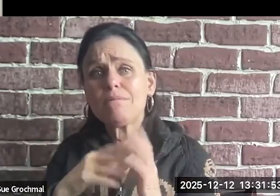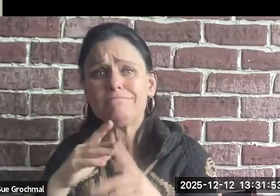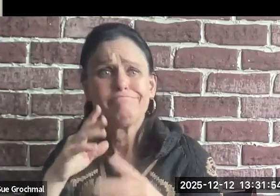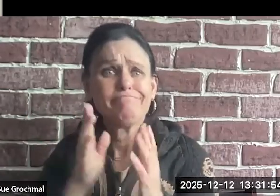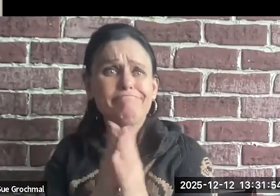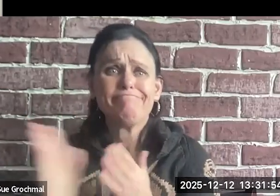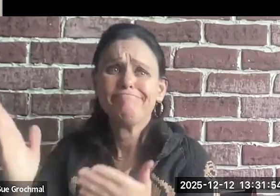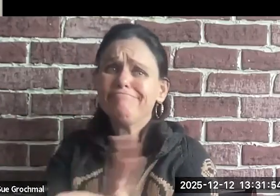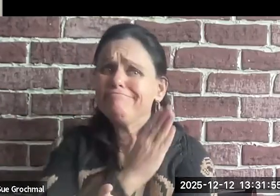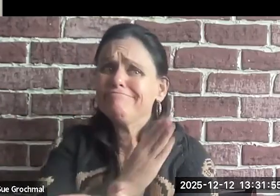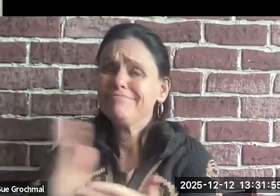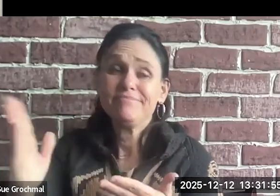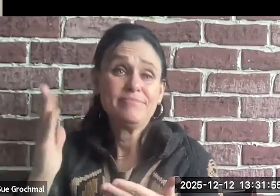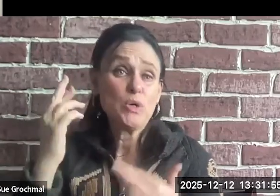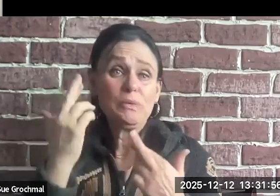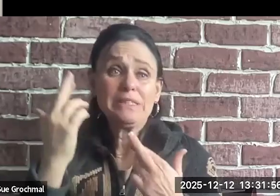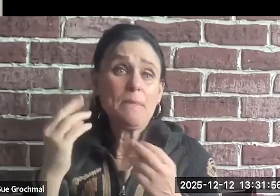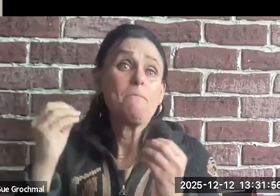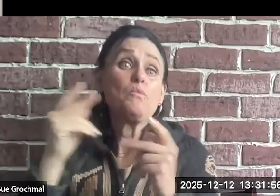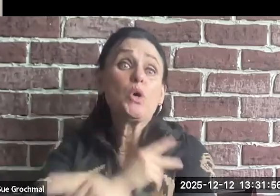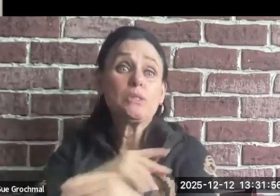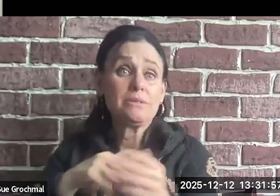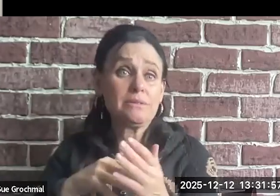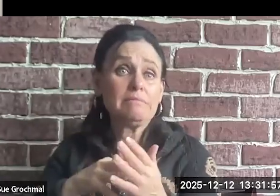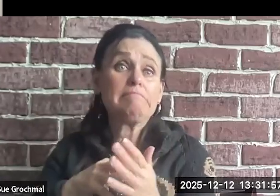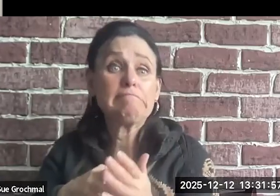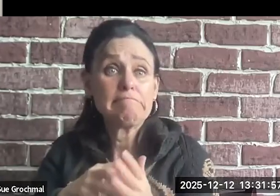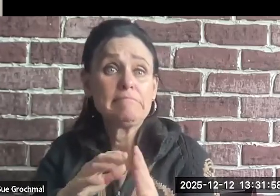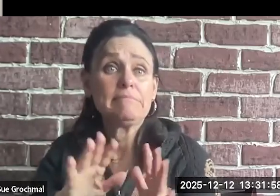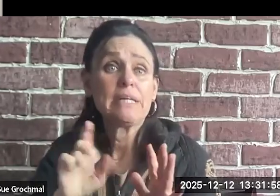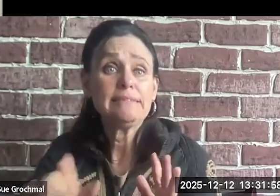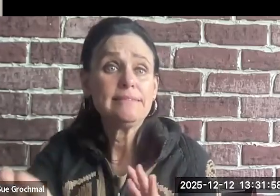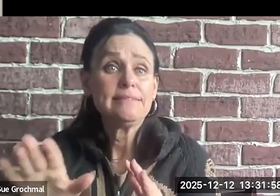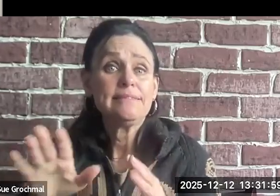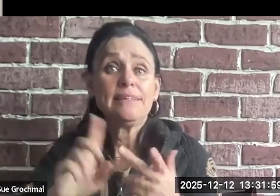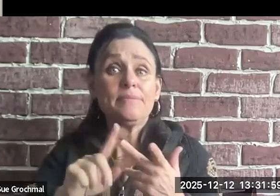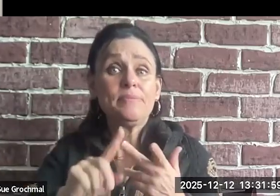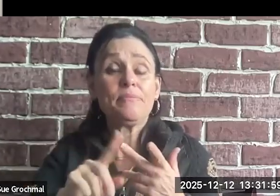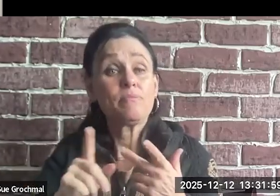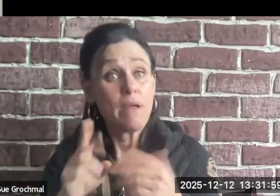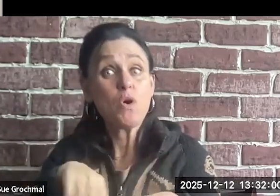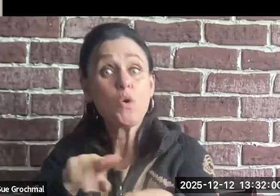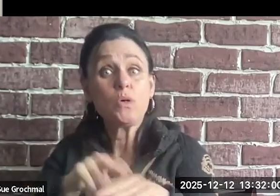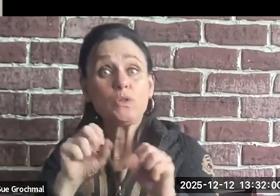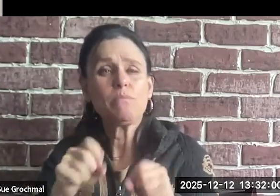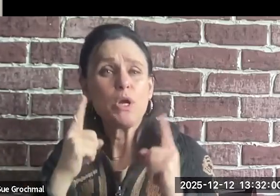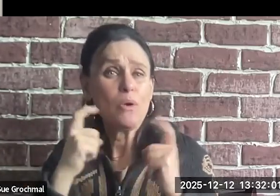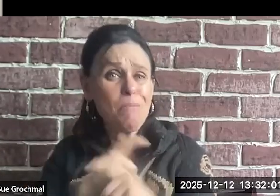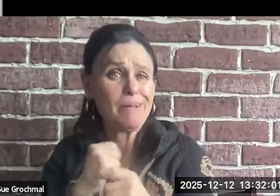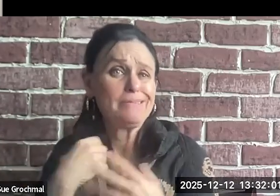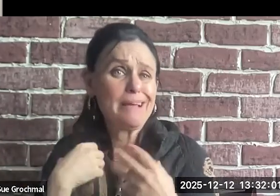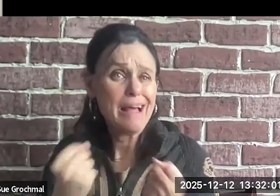range of things that can make you more vulnerable in a given moment. It could, of course, be, you know, complex